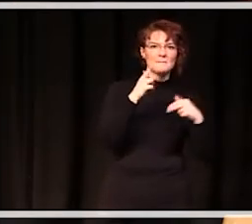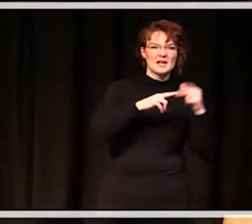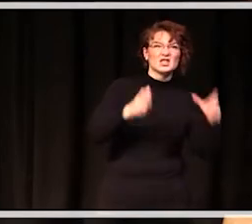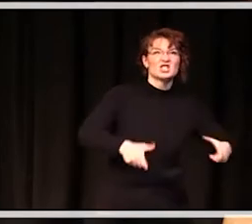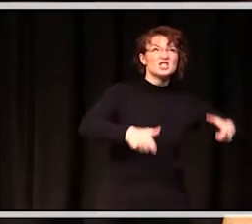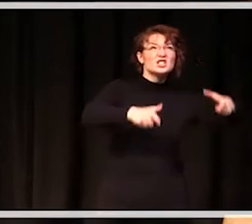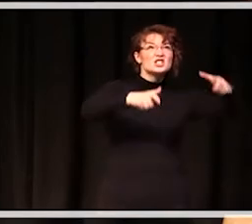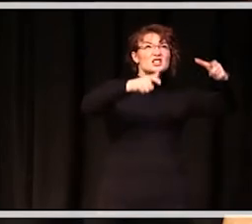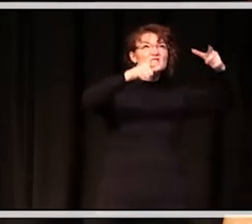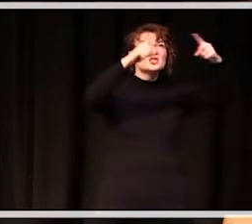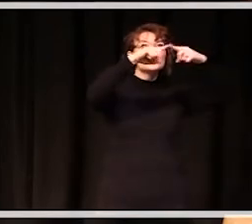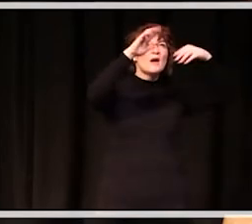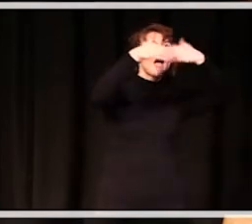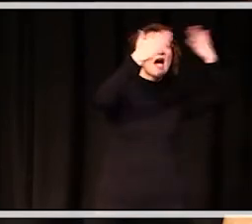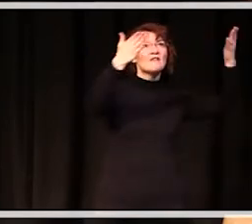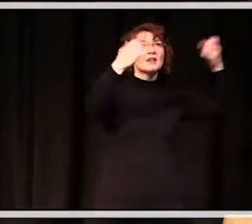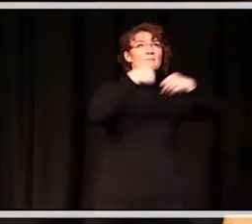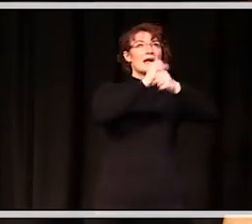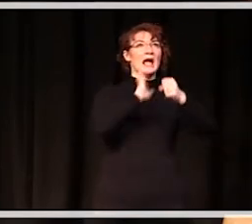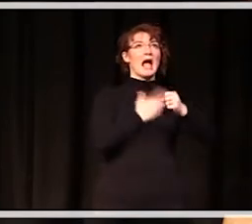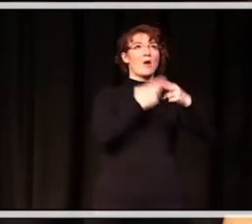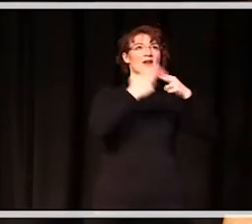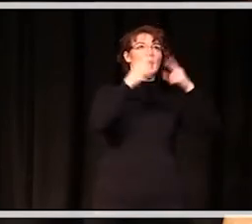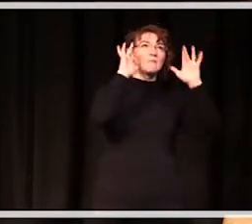make a great name for ourselves."